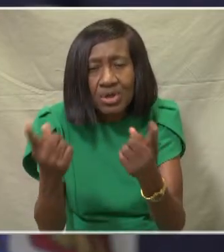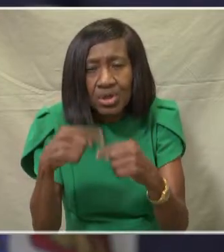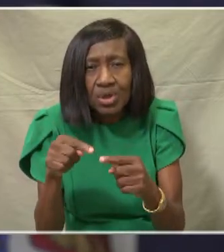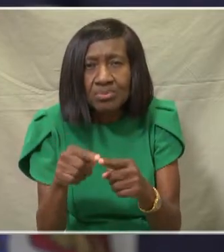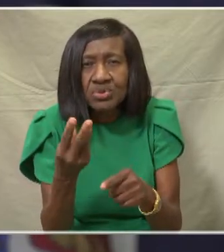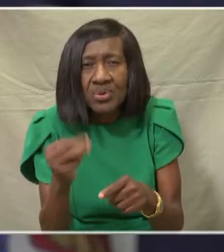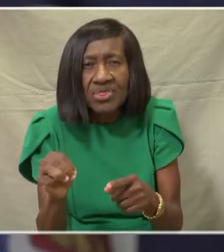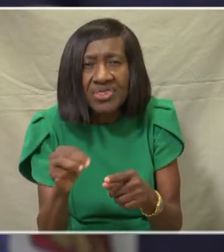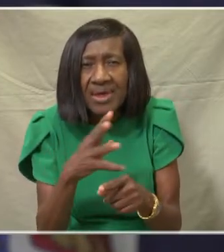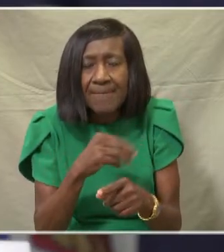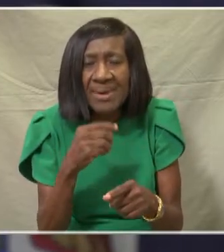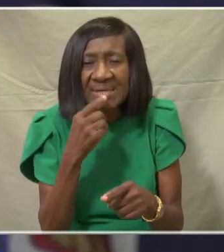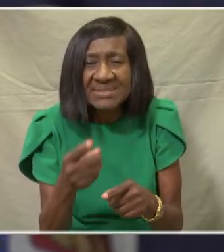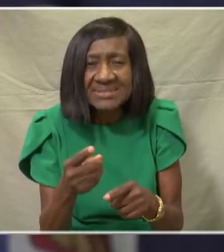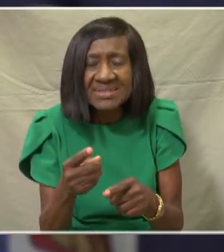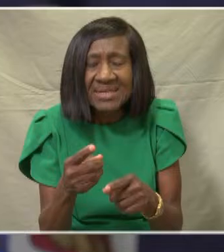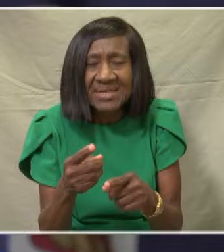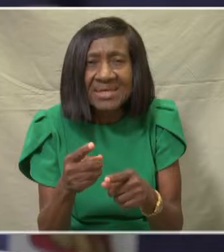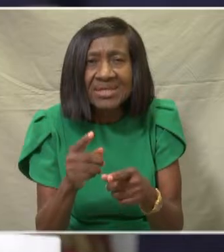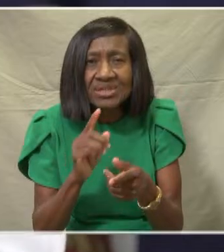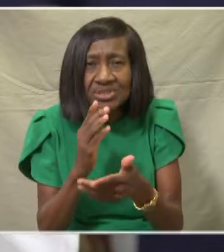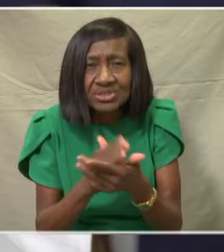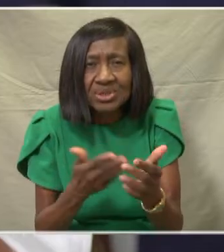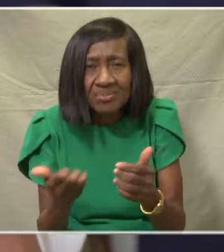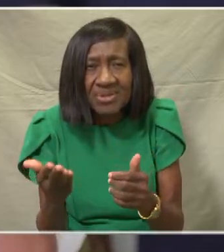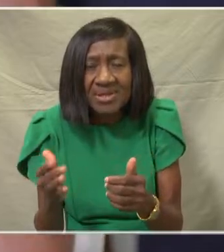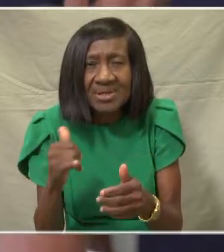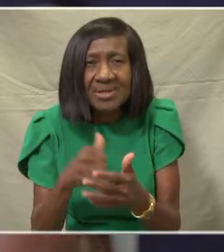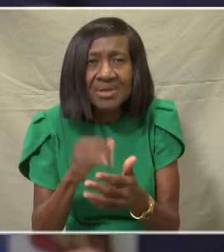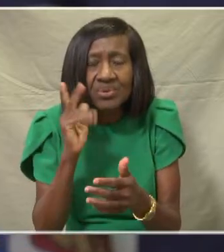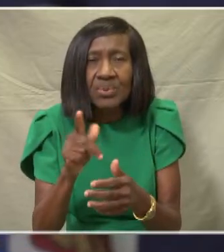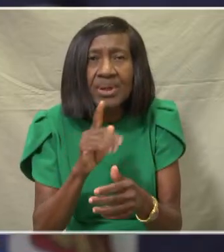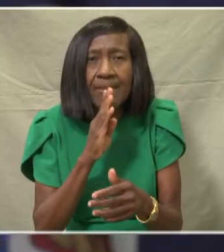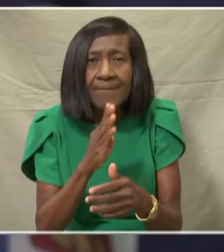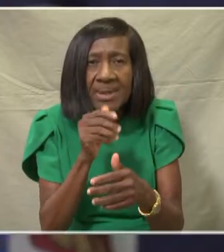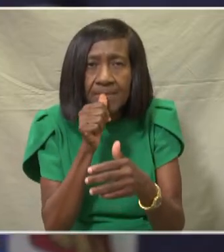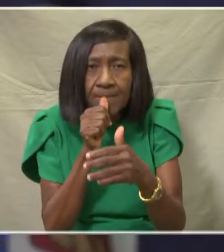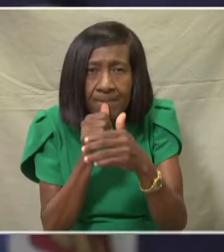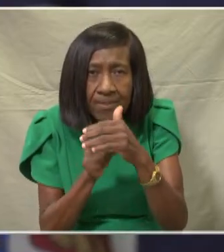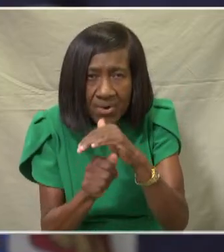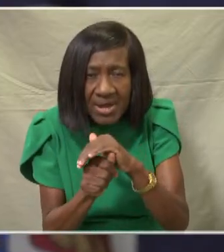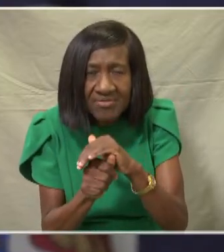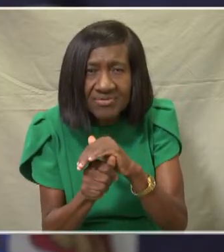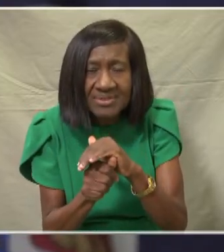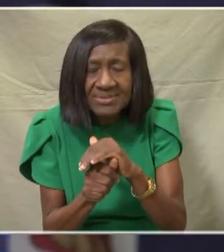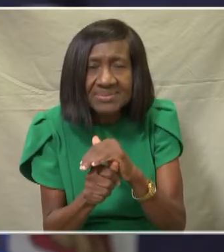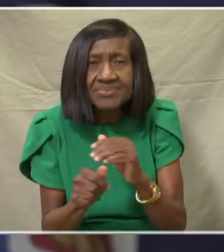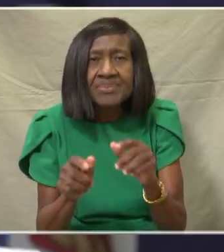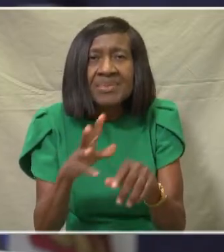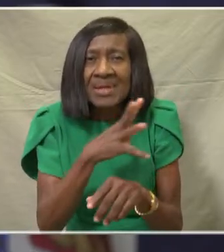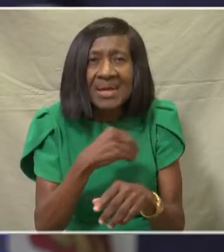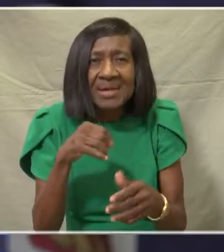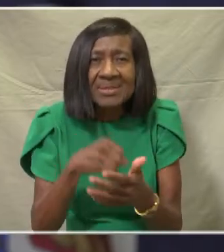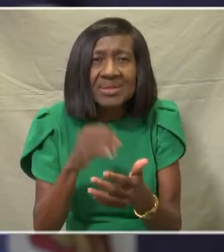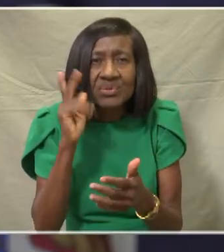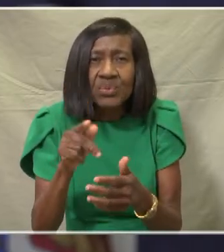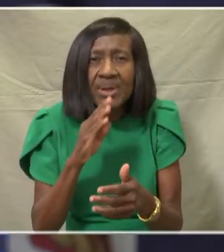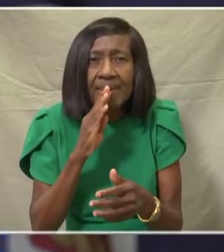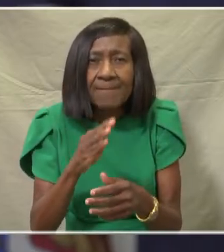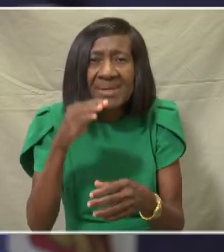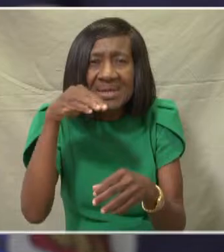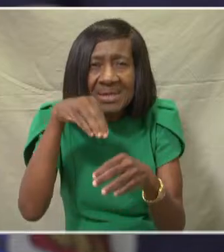say who told us or where they told us, but it will come in the overall of the report, basically. It's not going to be like a